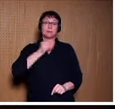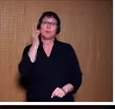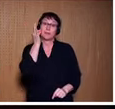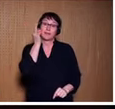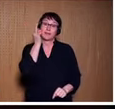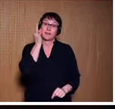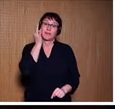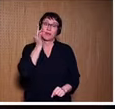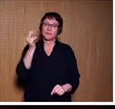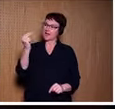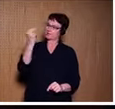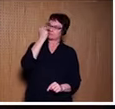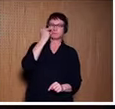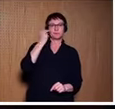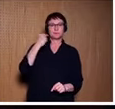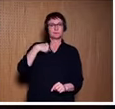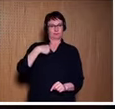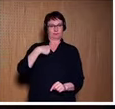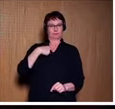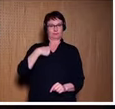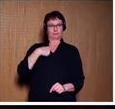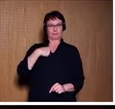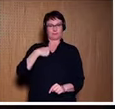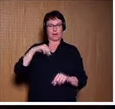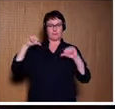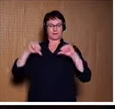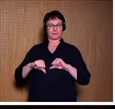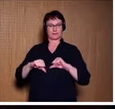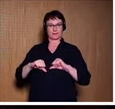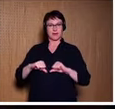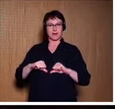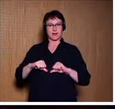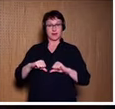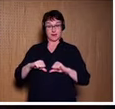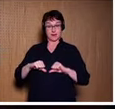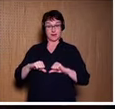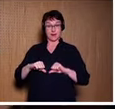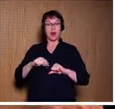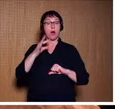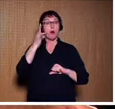a wedge issue to destabilize and divide the women's movement.